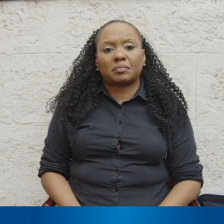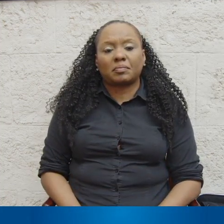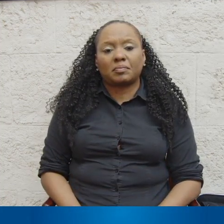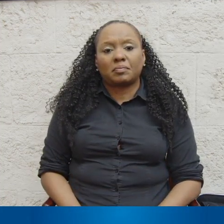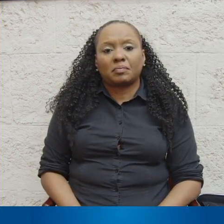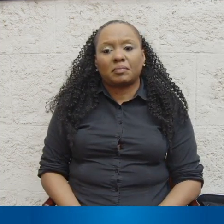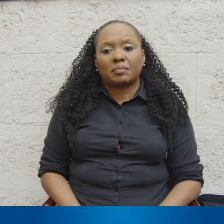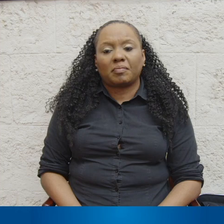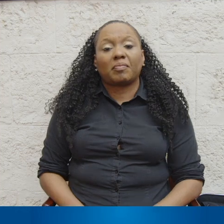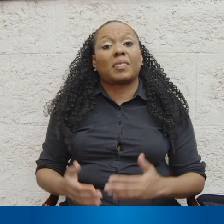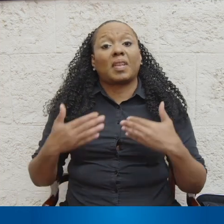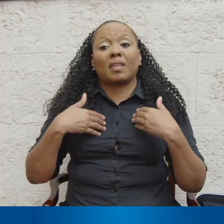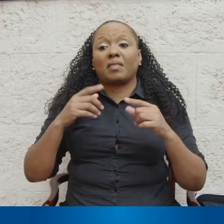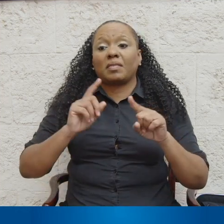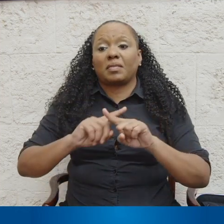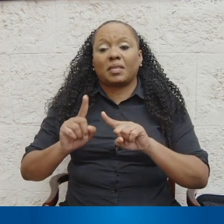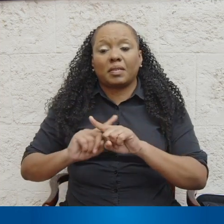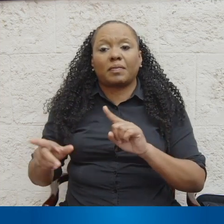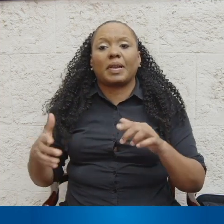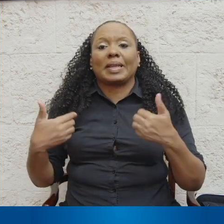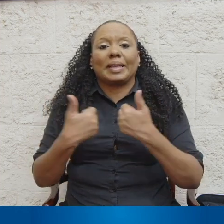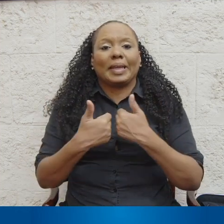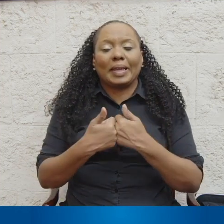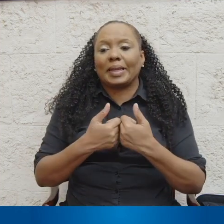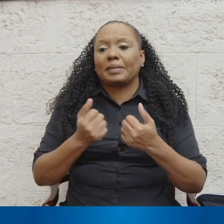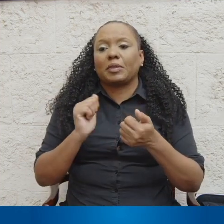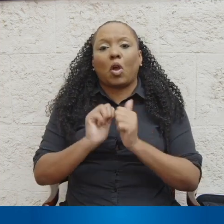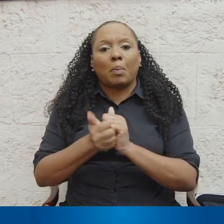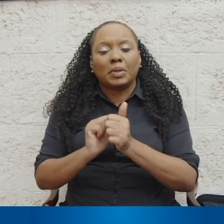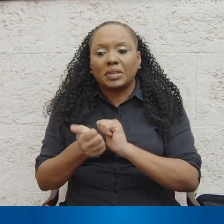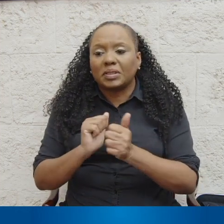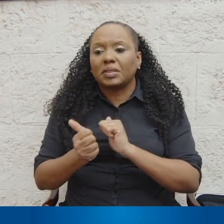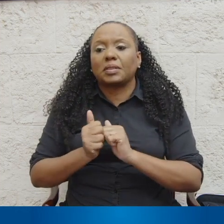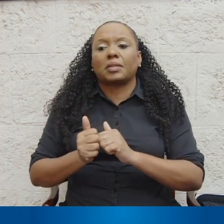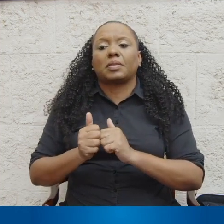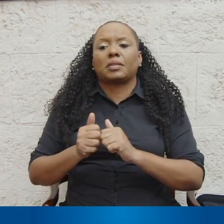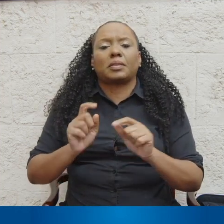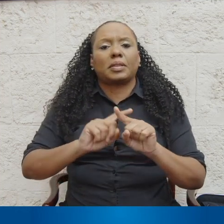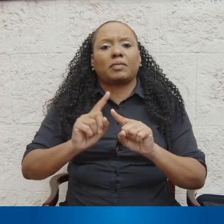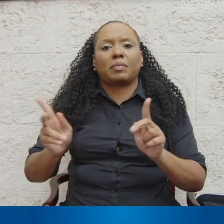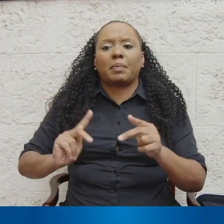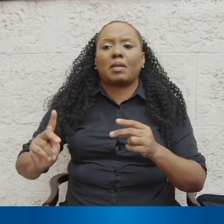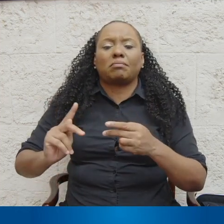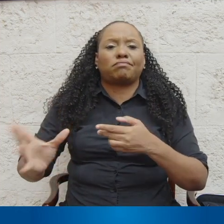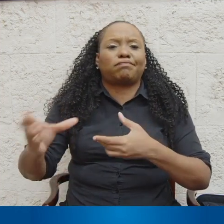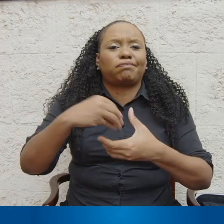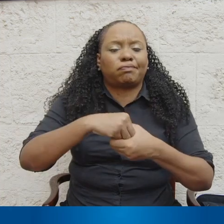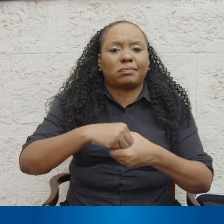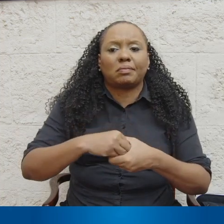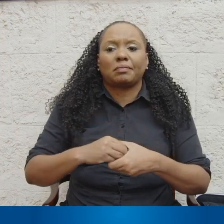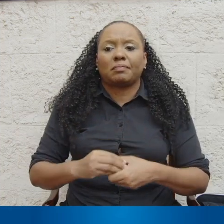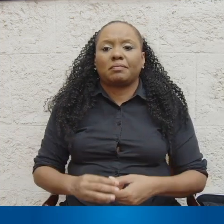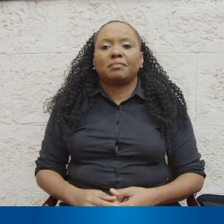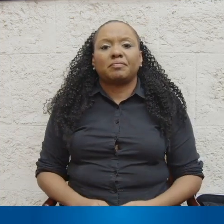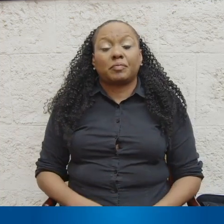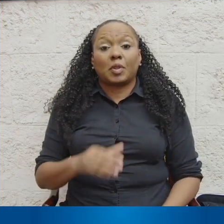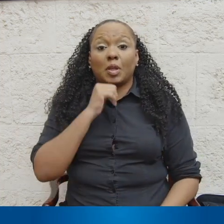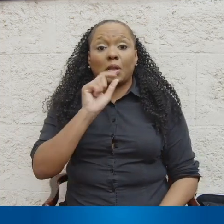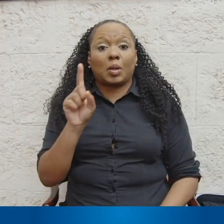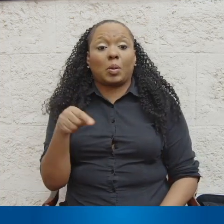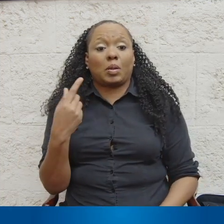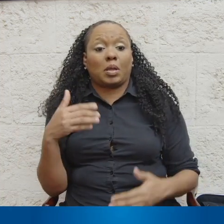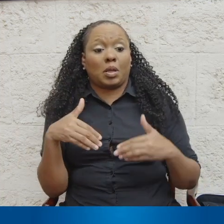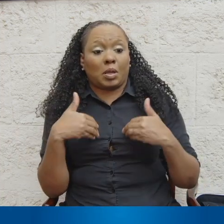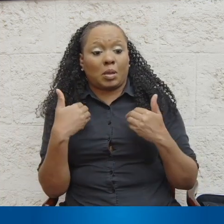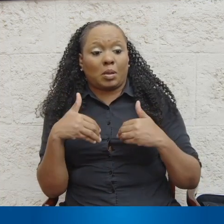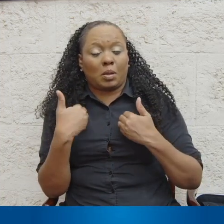tournaments at community level that encompass everyone. We have also included not only the youth, but